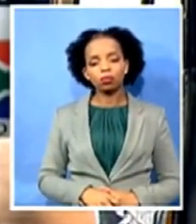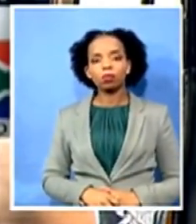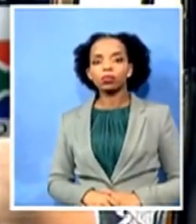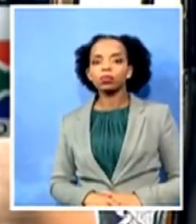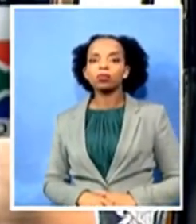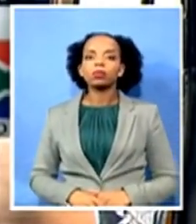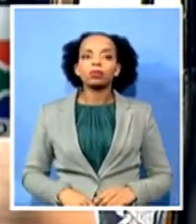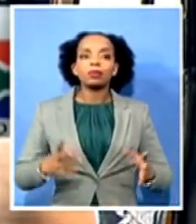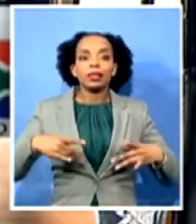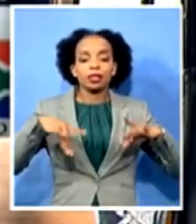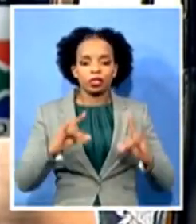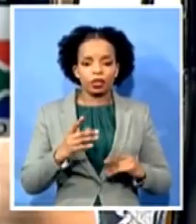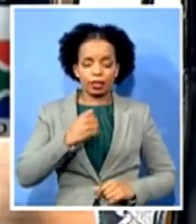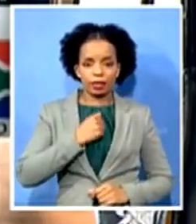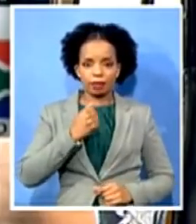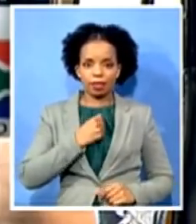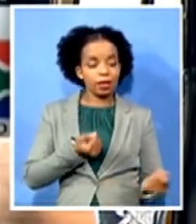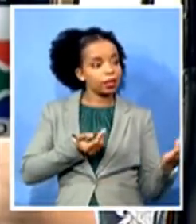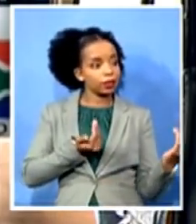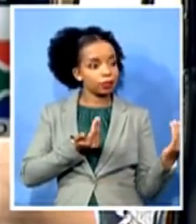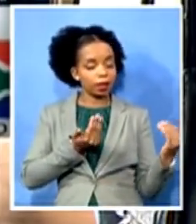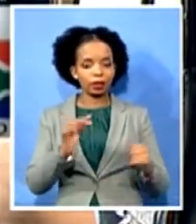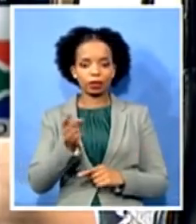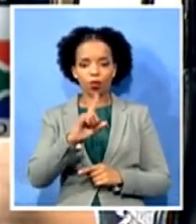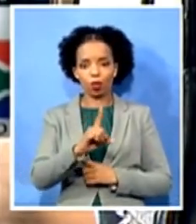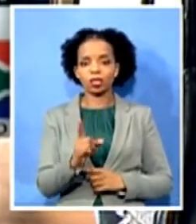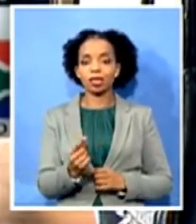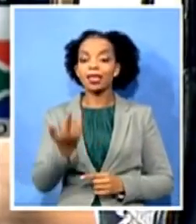will require them to go outside